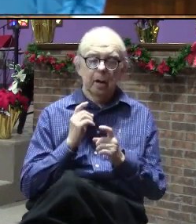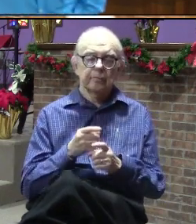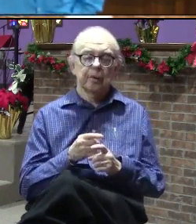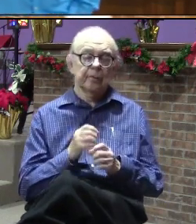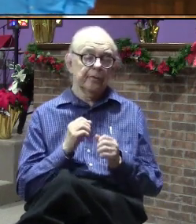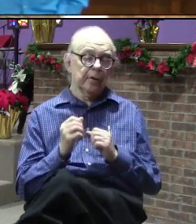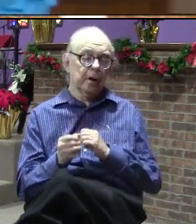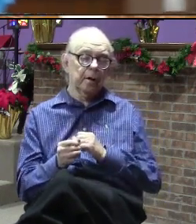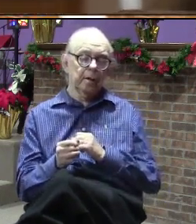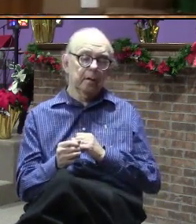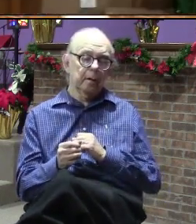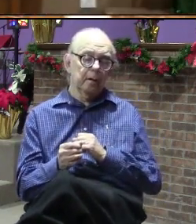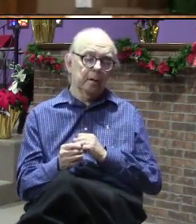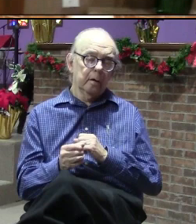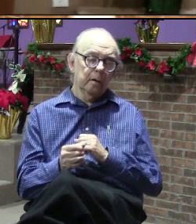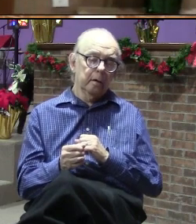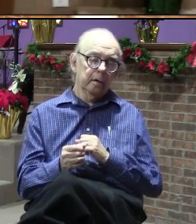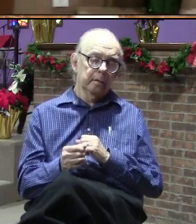afar.